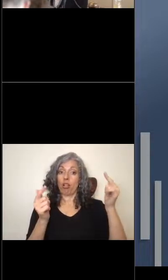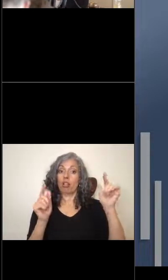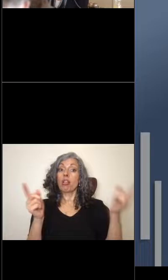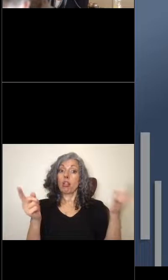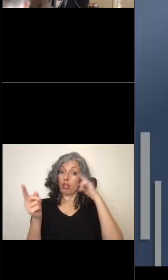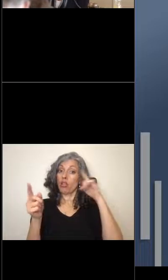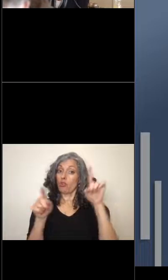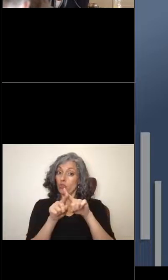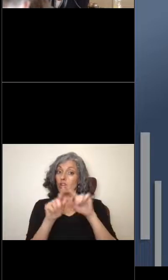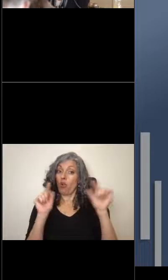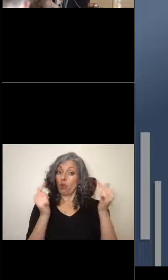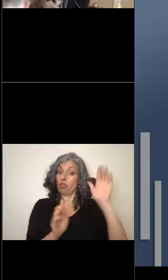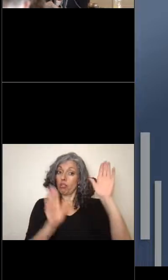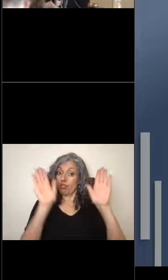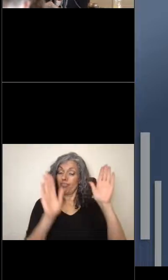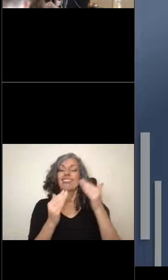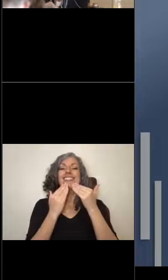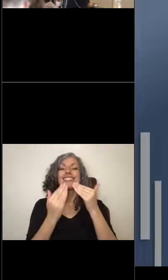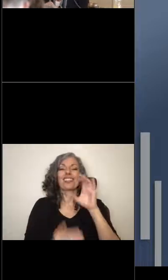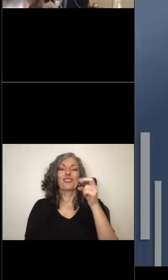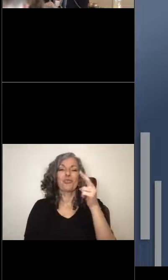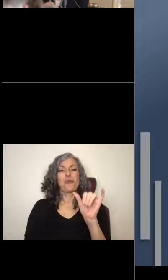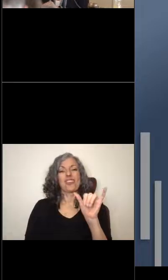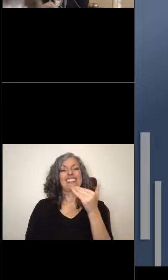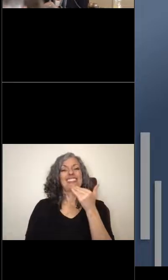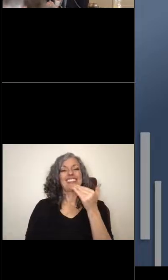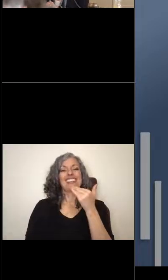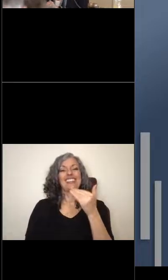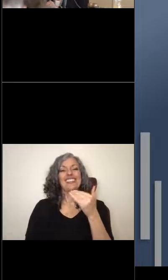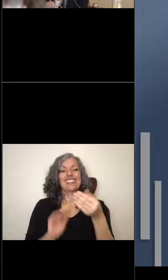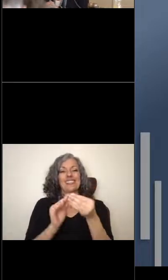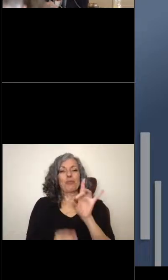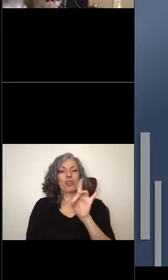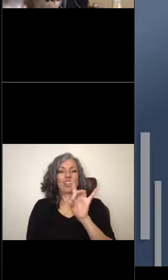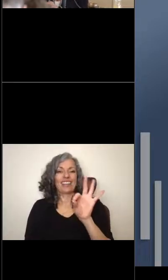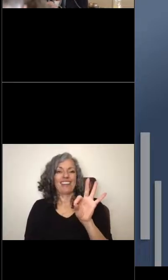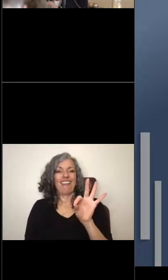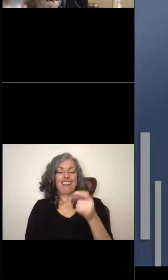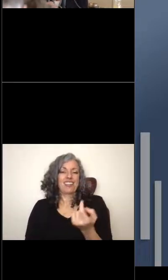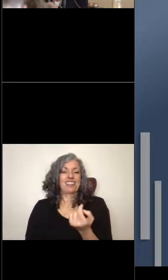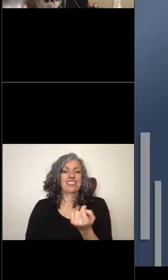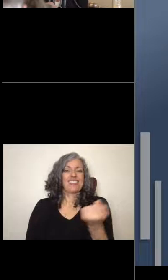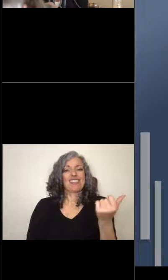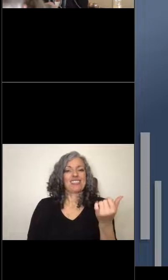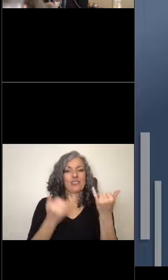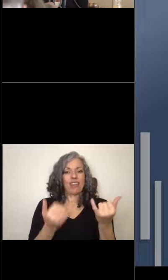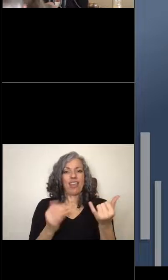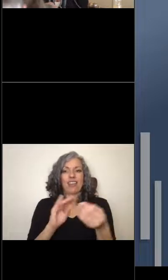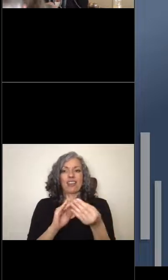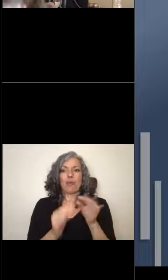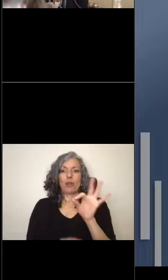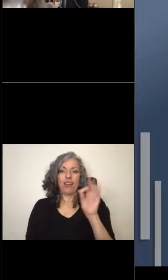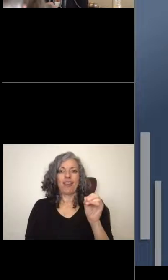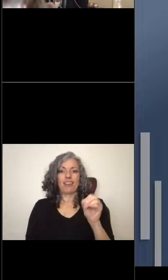Thank you, Corey. Okay. Item 89 has been withdrawn, so we're on item 90. Anya?